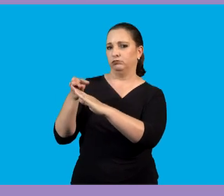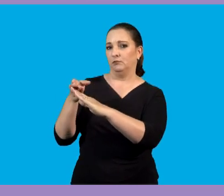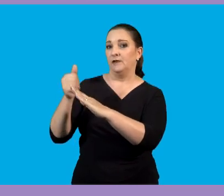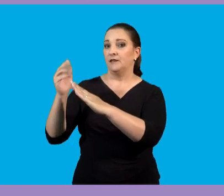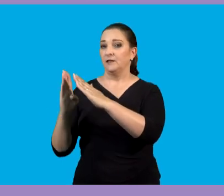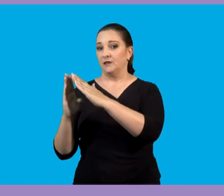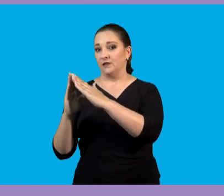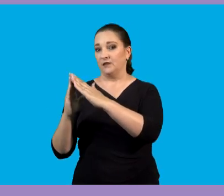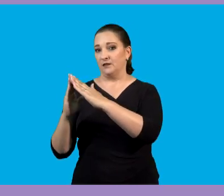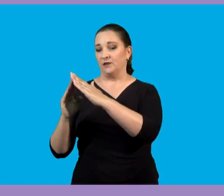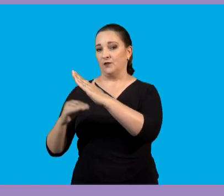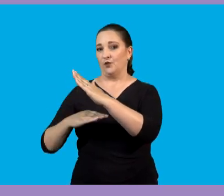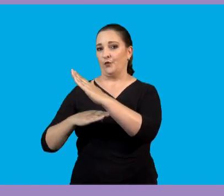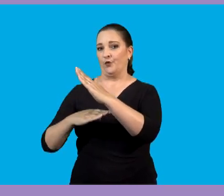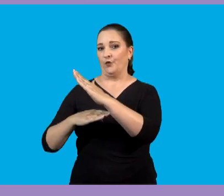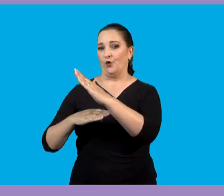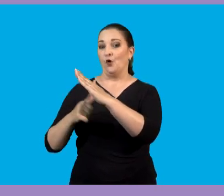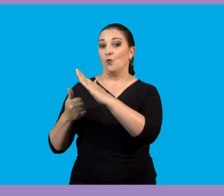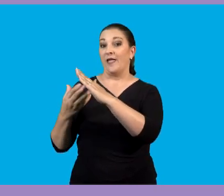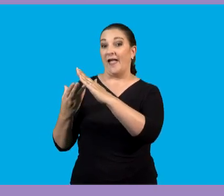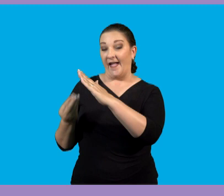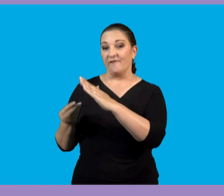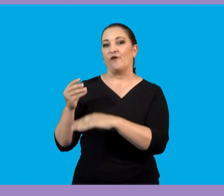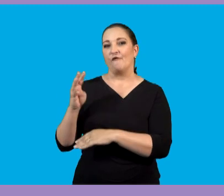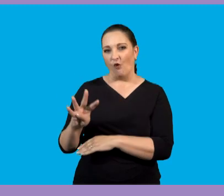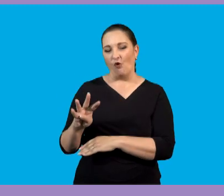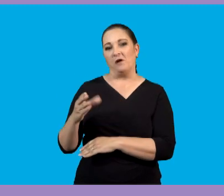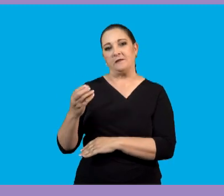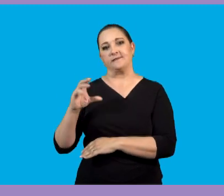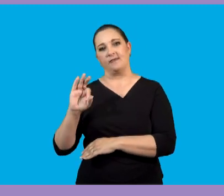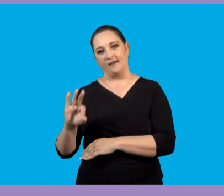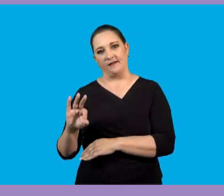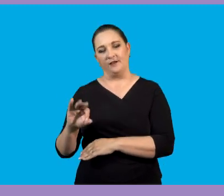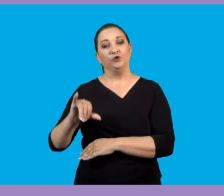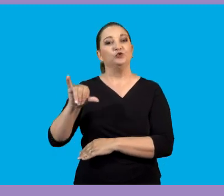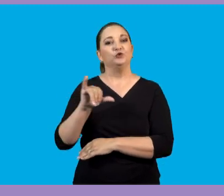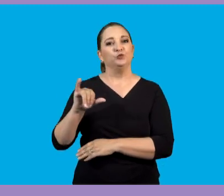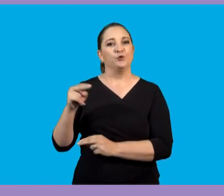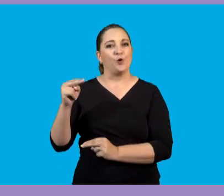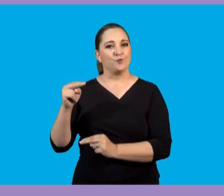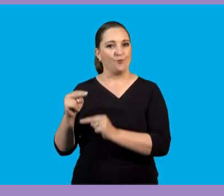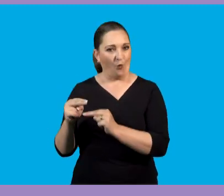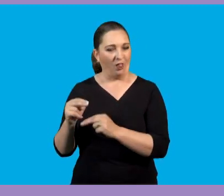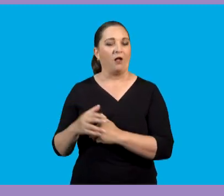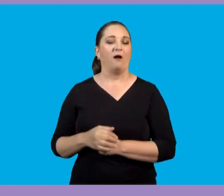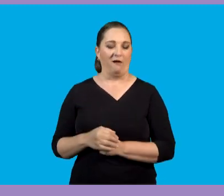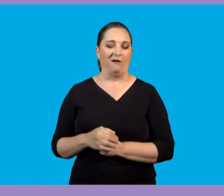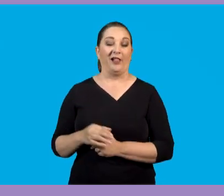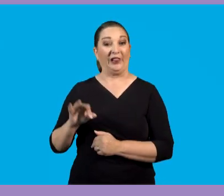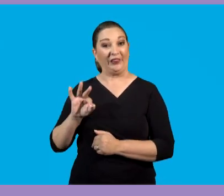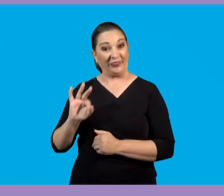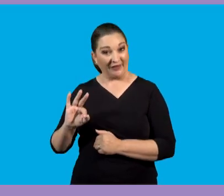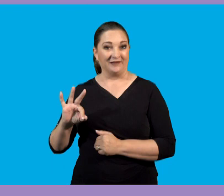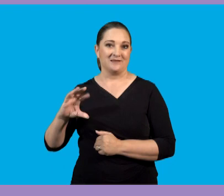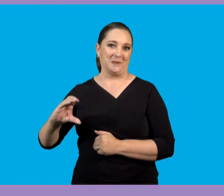we have 4 centimeters, and then we have 3 centimeters. So out of those 3 measurements, the smallest measurement would